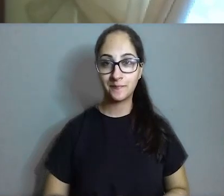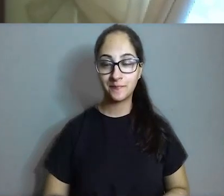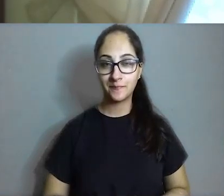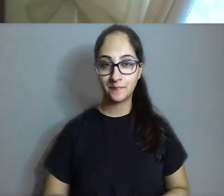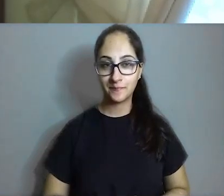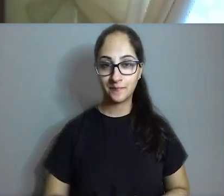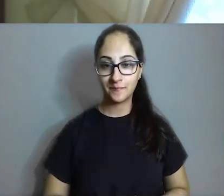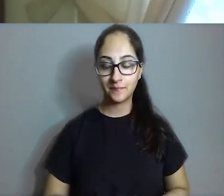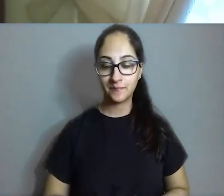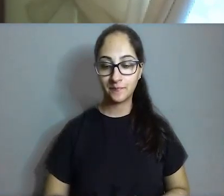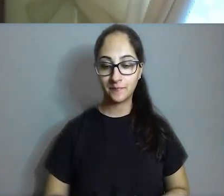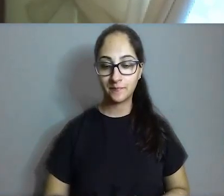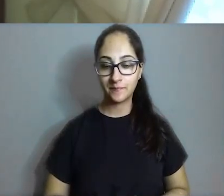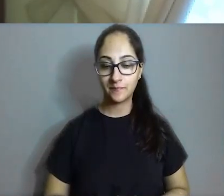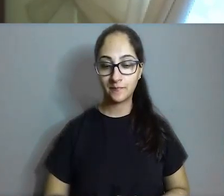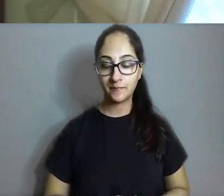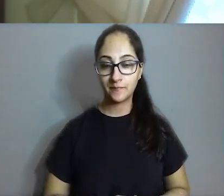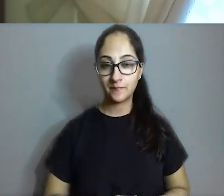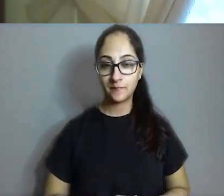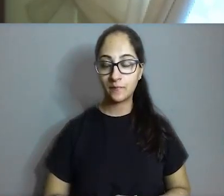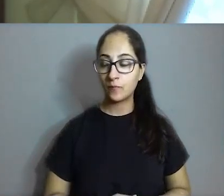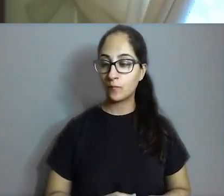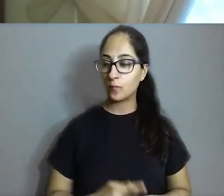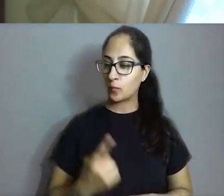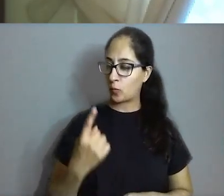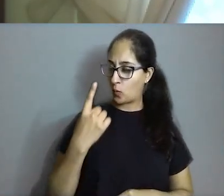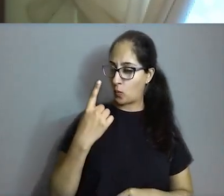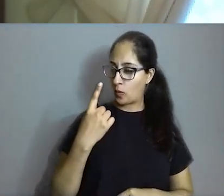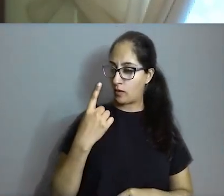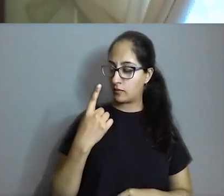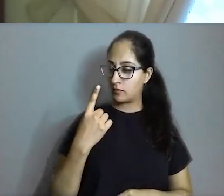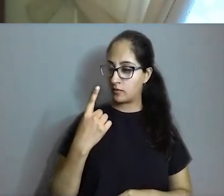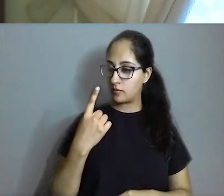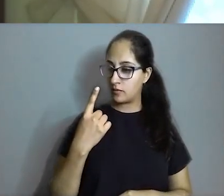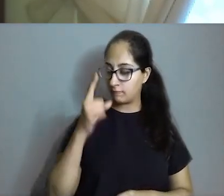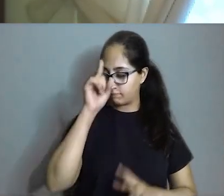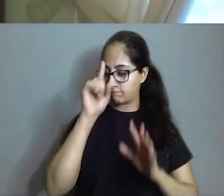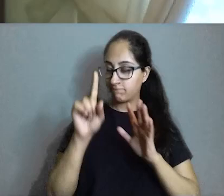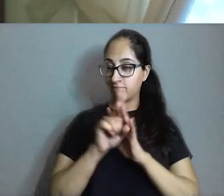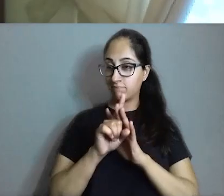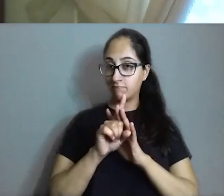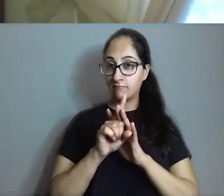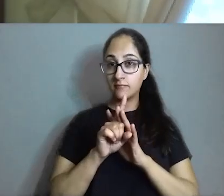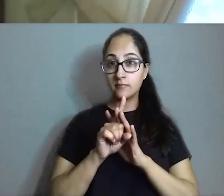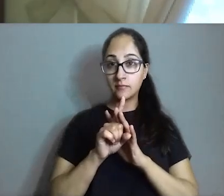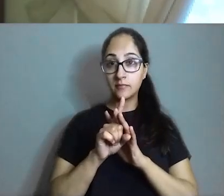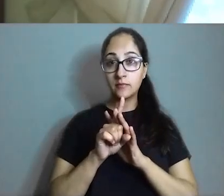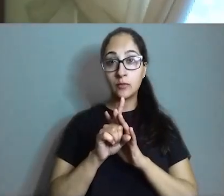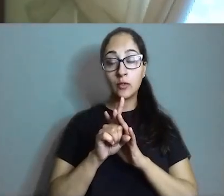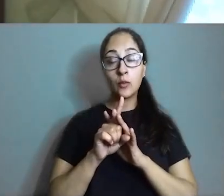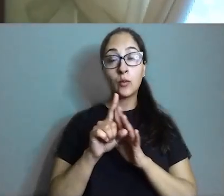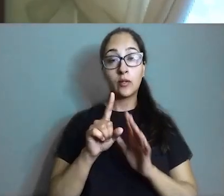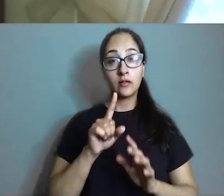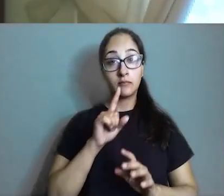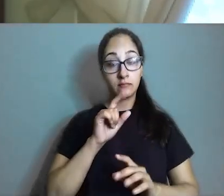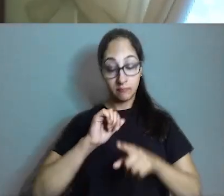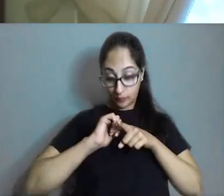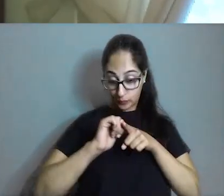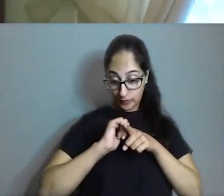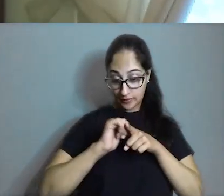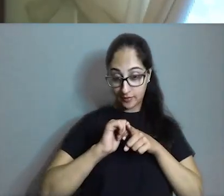One key moment that had happened actually during the rehearsals was when Maulana Hazar Imam